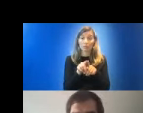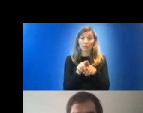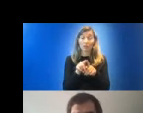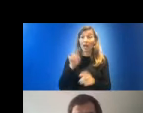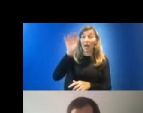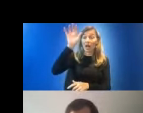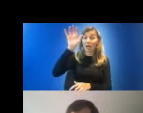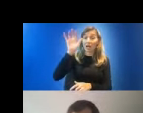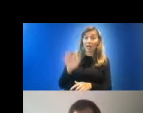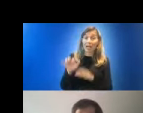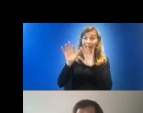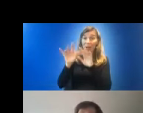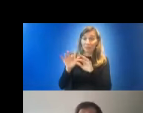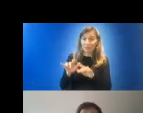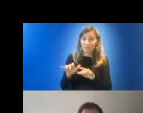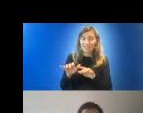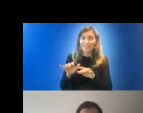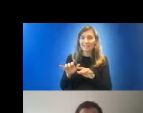think we have a problem with the